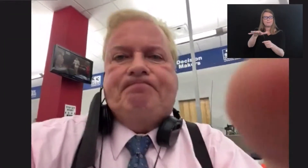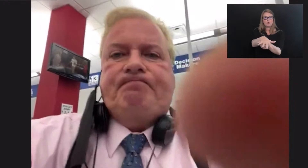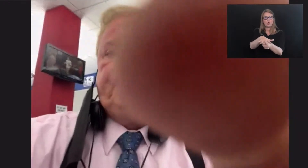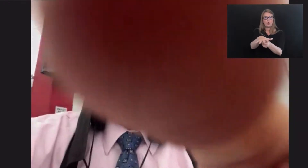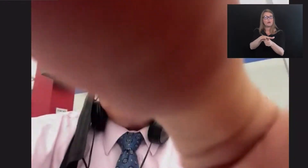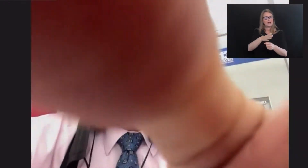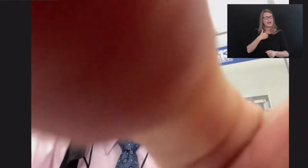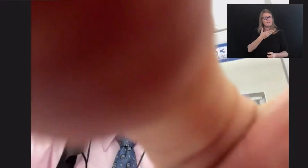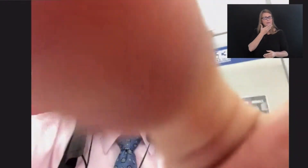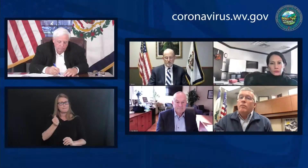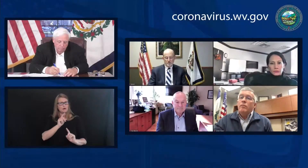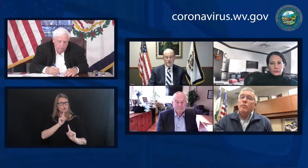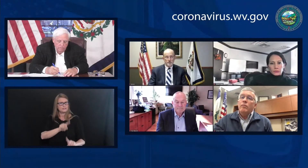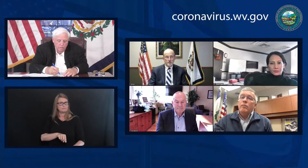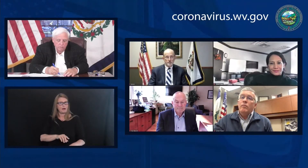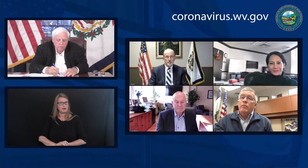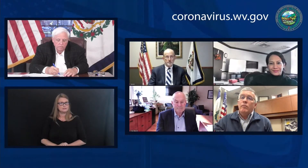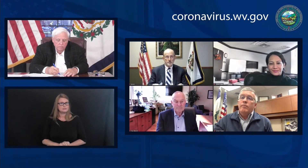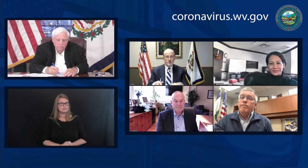response?